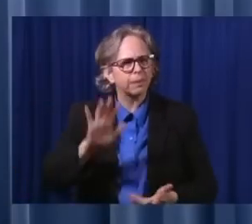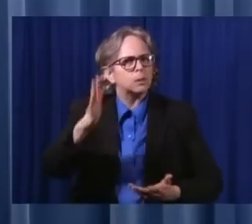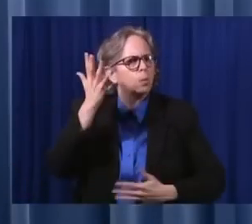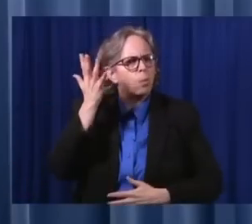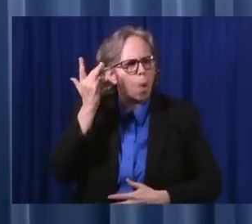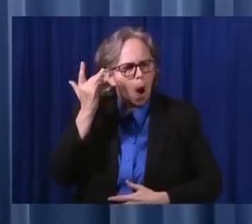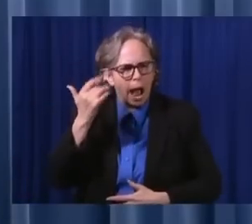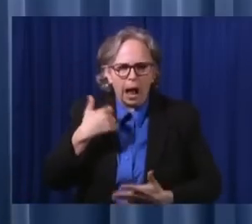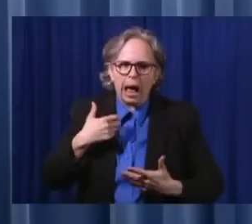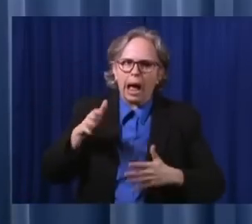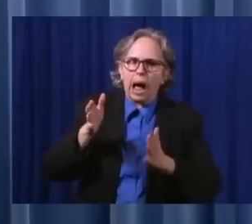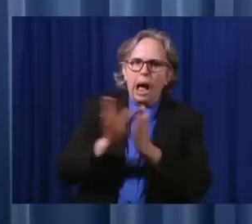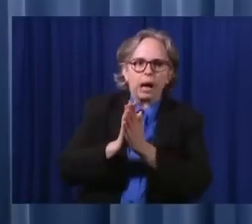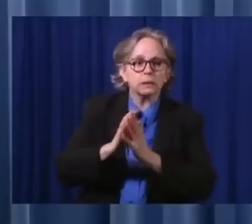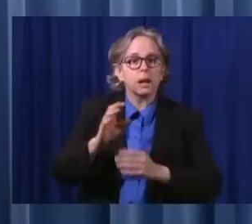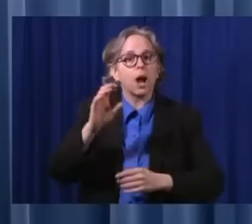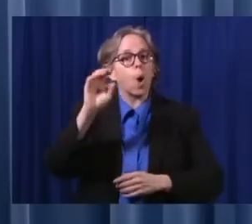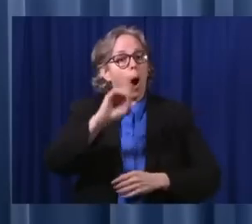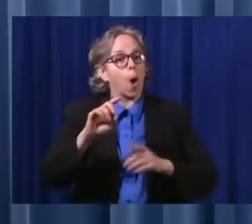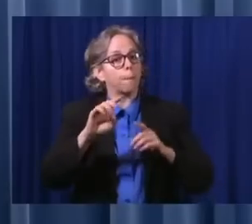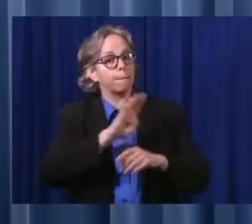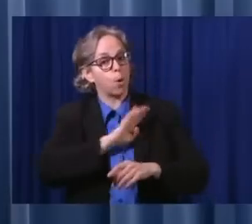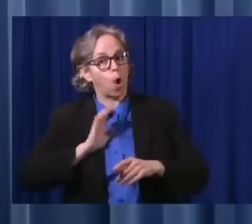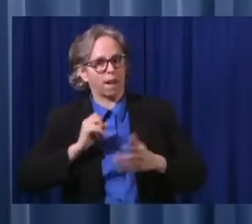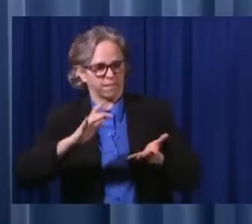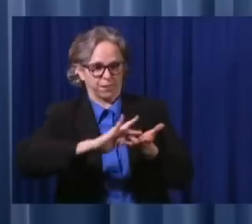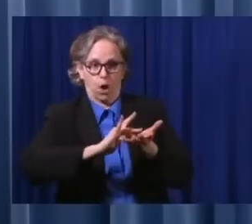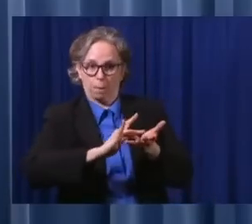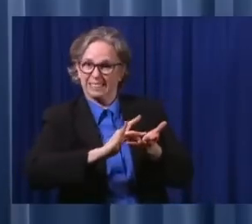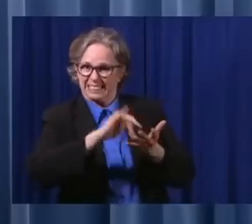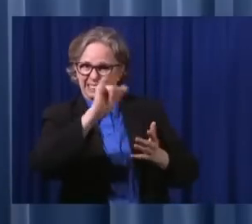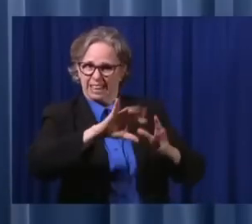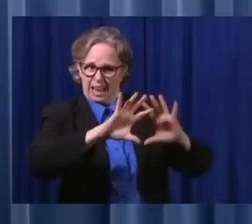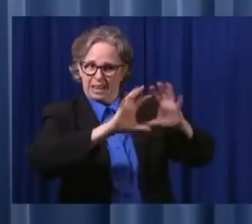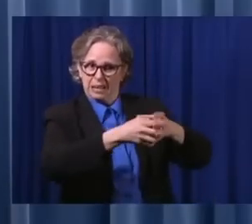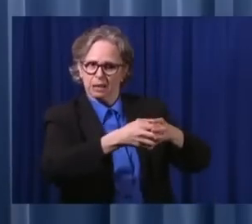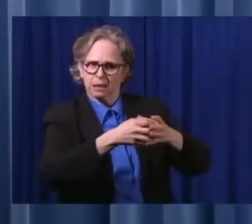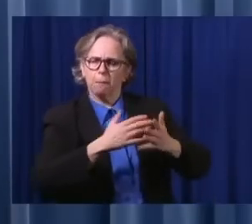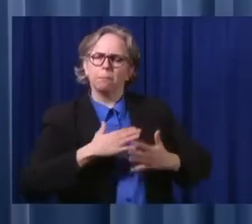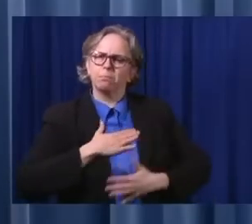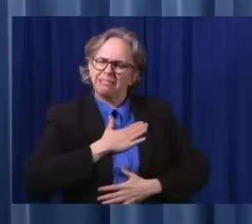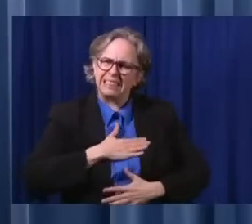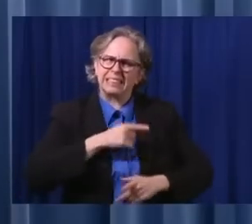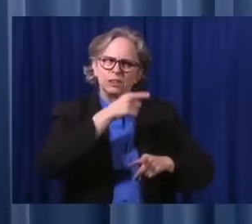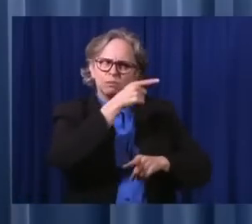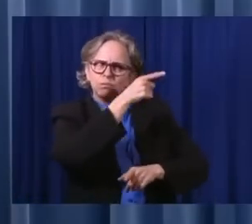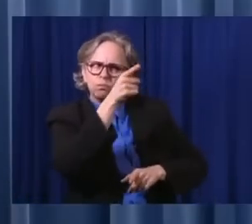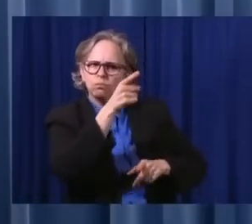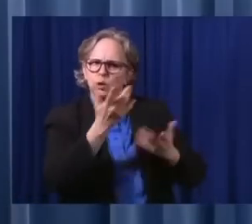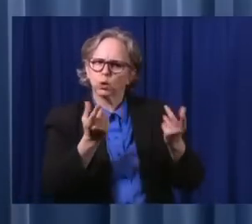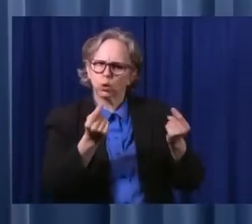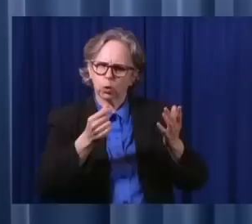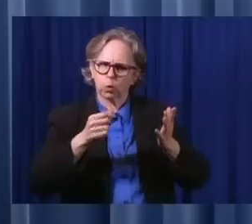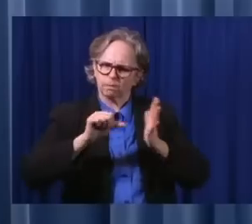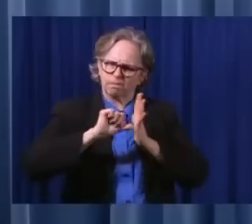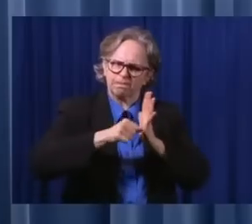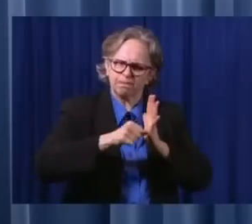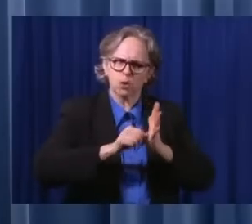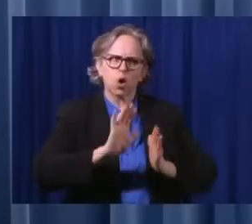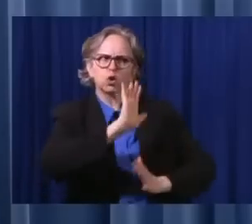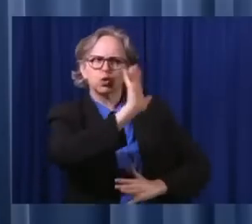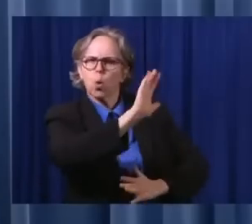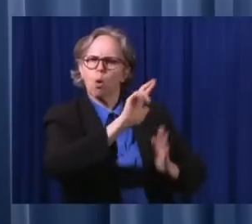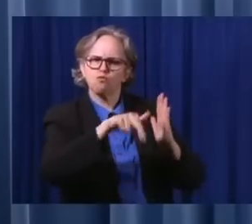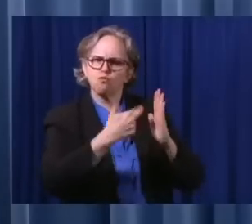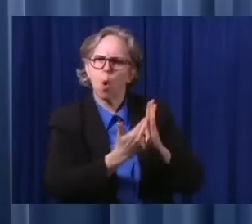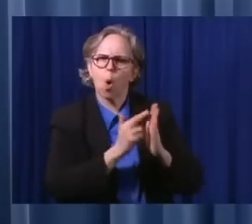Pharmacy to clarify and to make it very, very clear about what pharmacists' roles can be